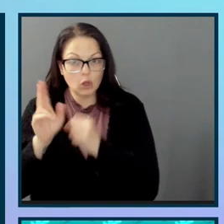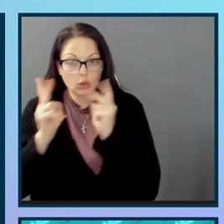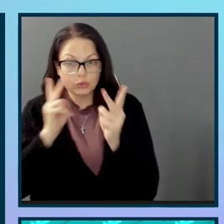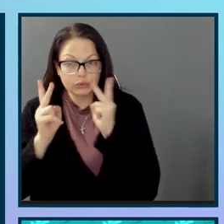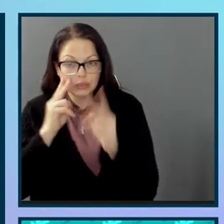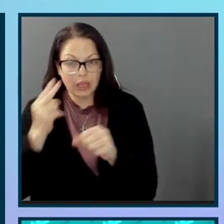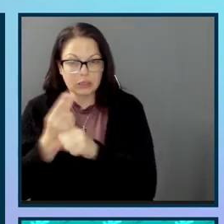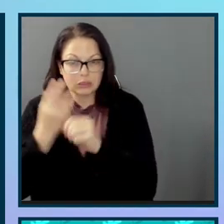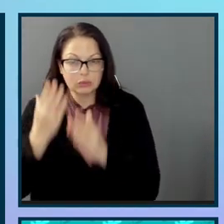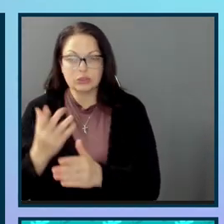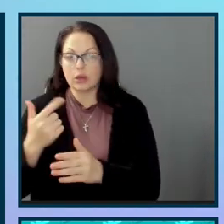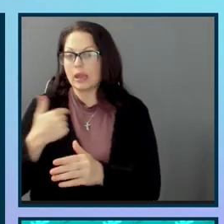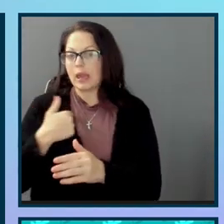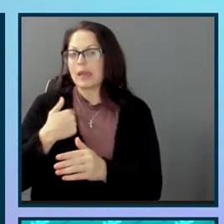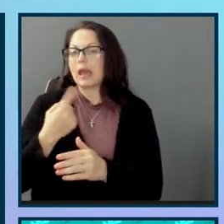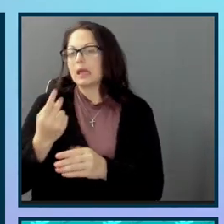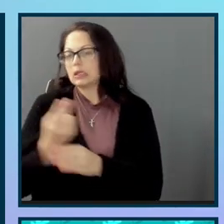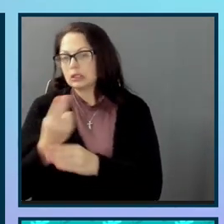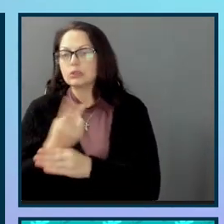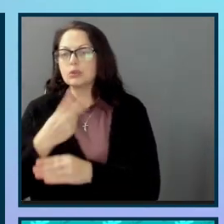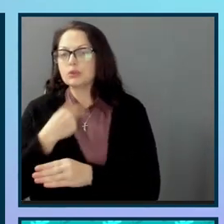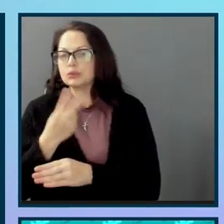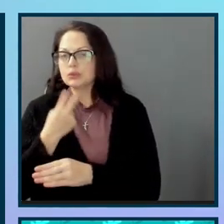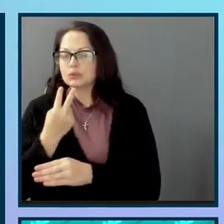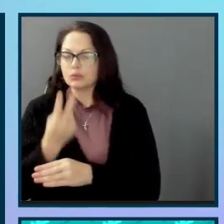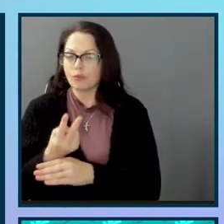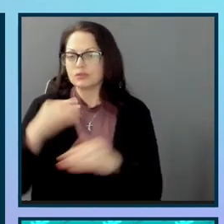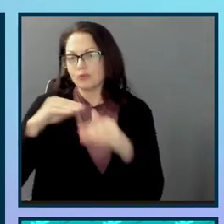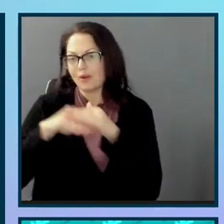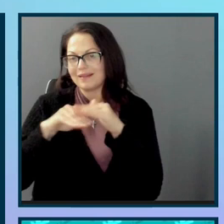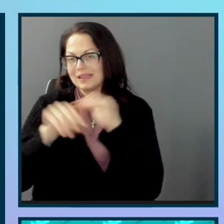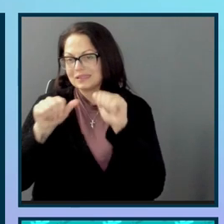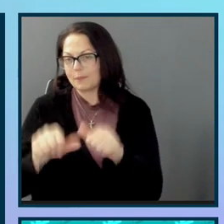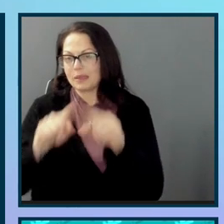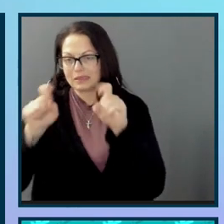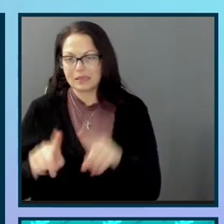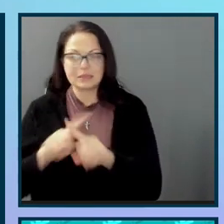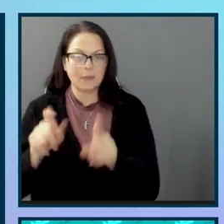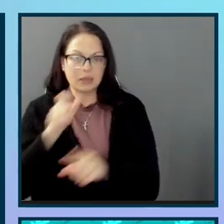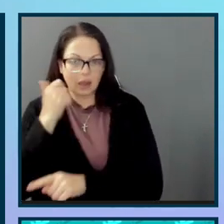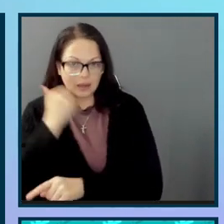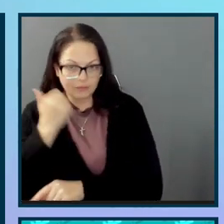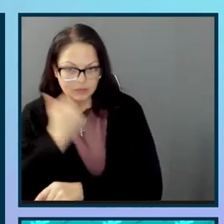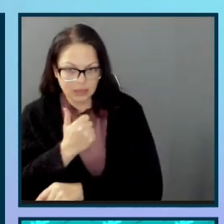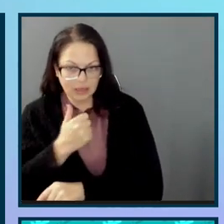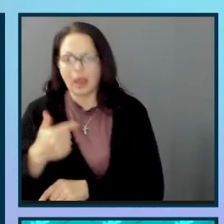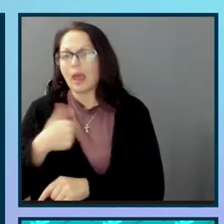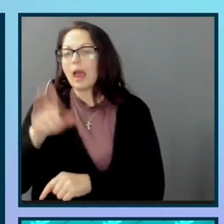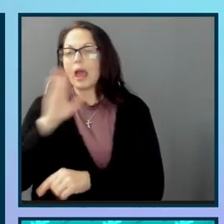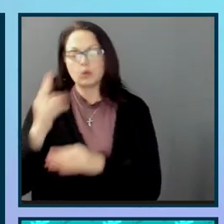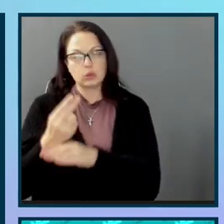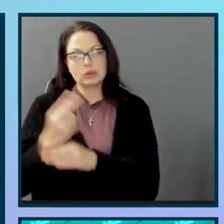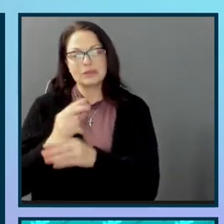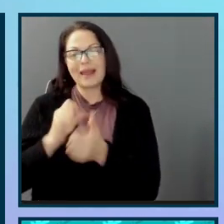VoiceOver for accessibility testing, but not in my daily life. So the way I will use this tool is different from how a daily user will use